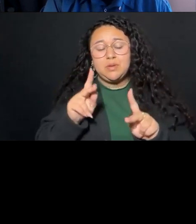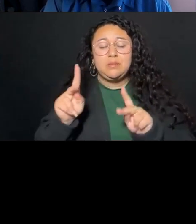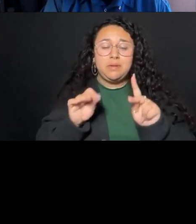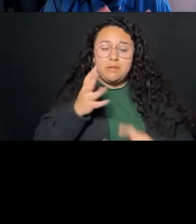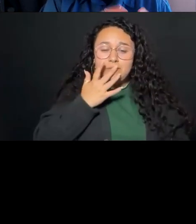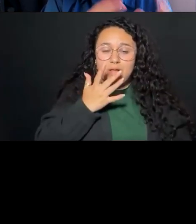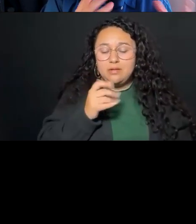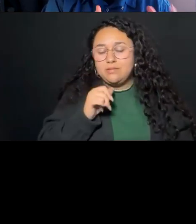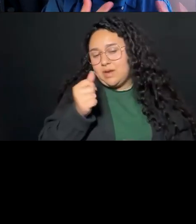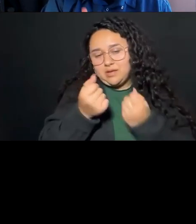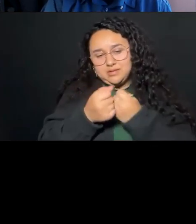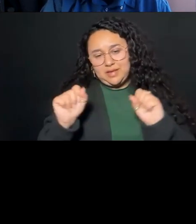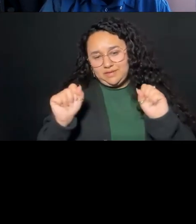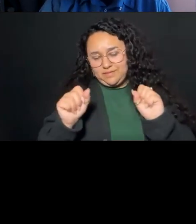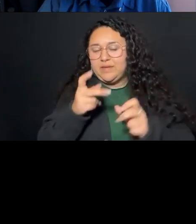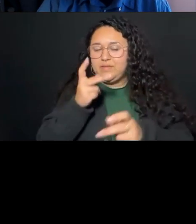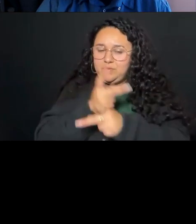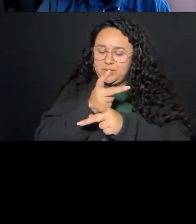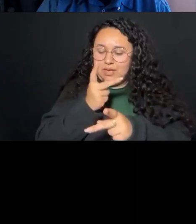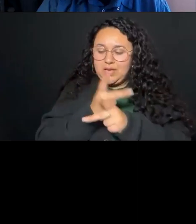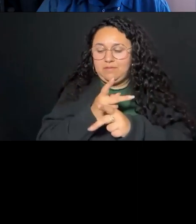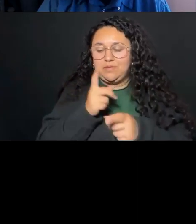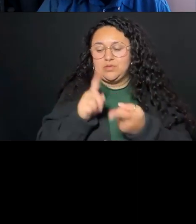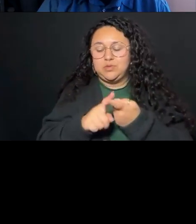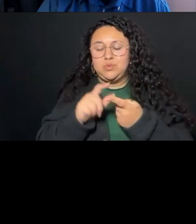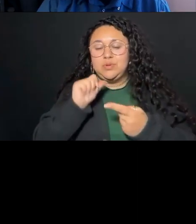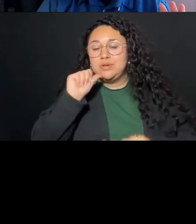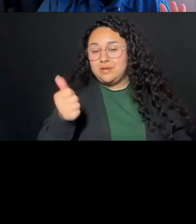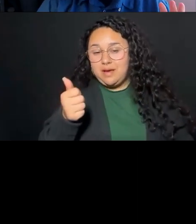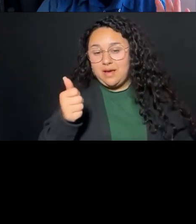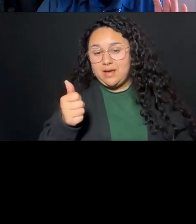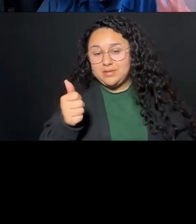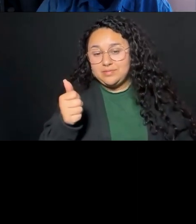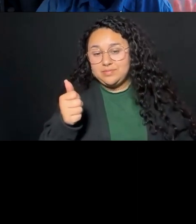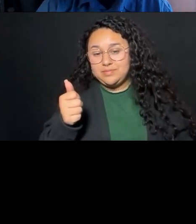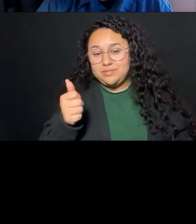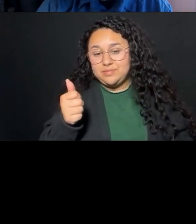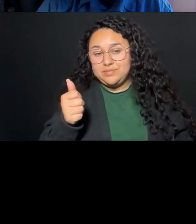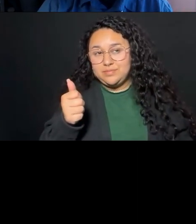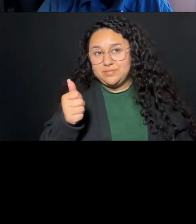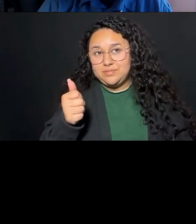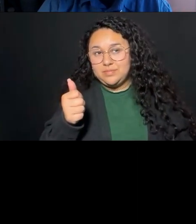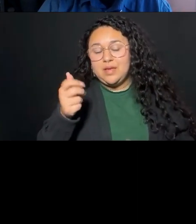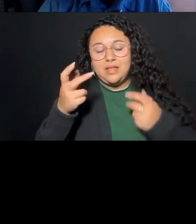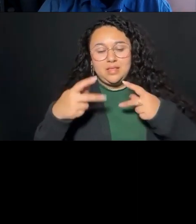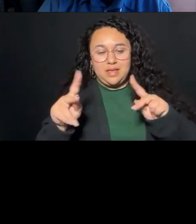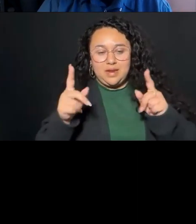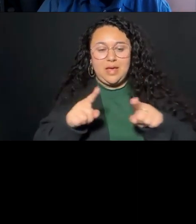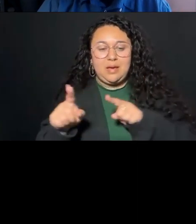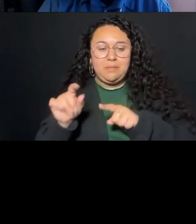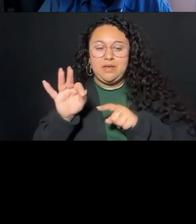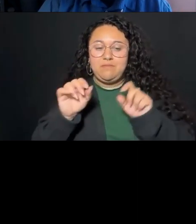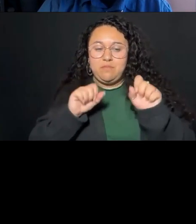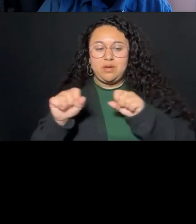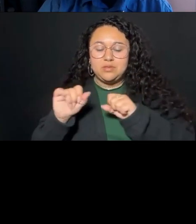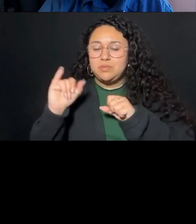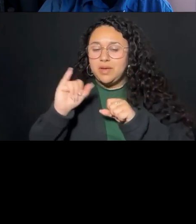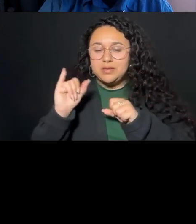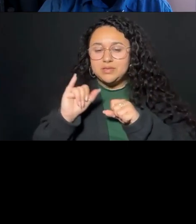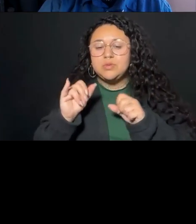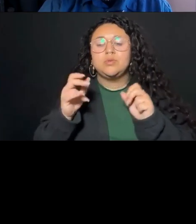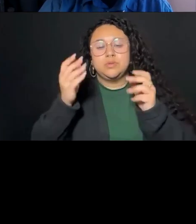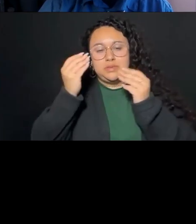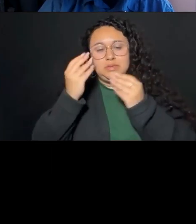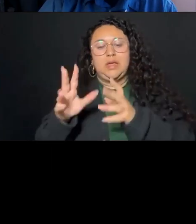color. So we want to be really careful to um, not let that happen if that's possible, and to let